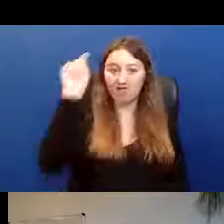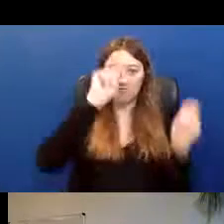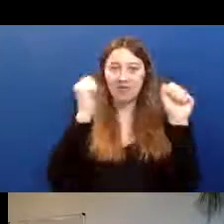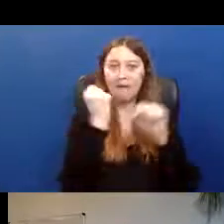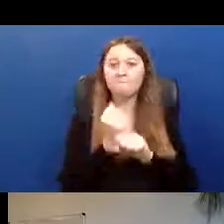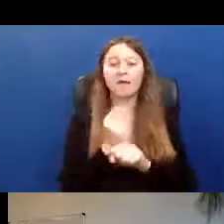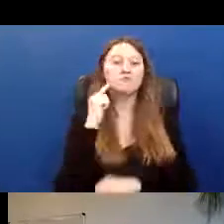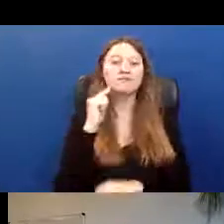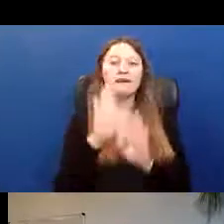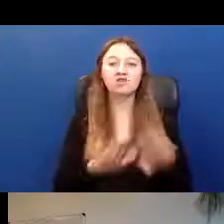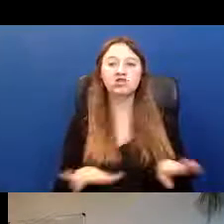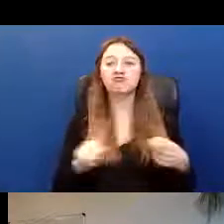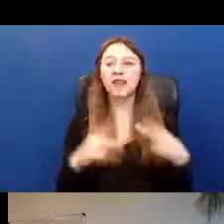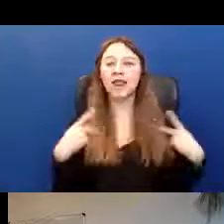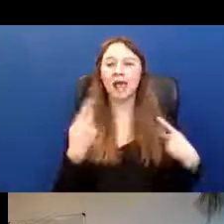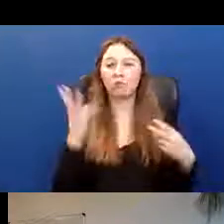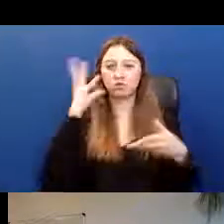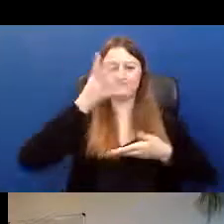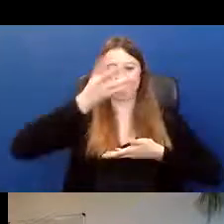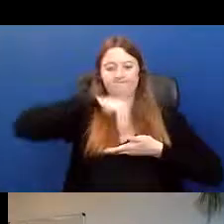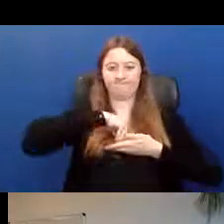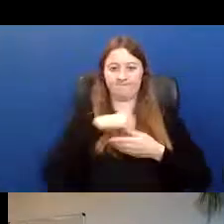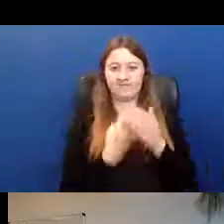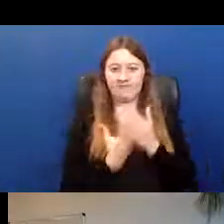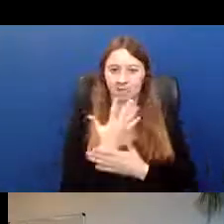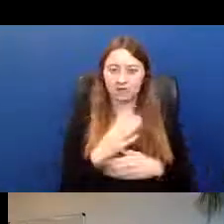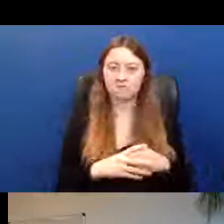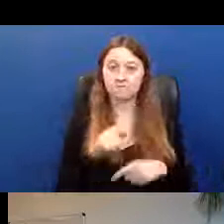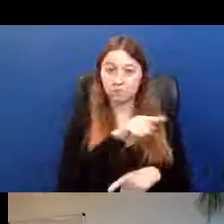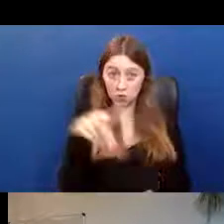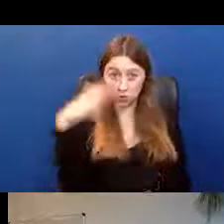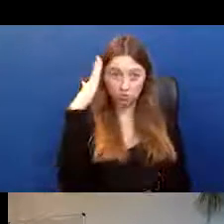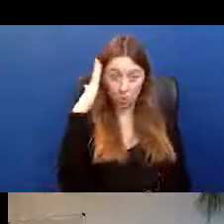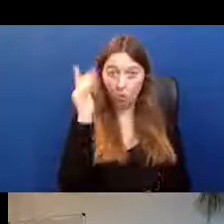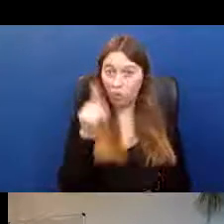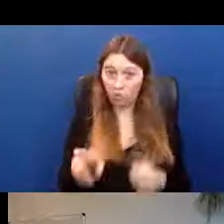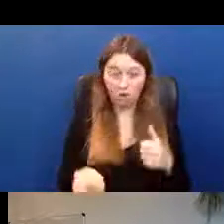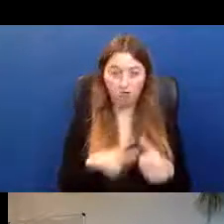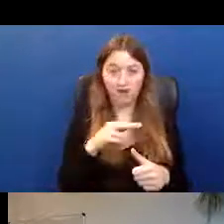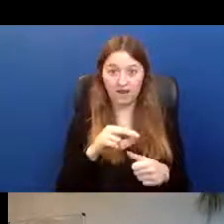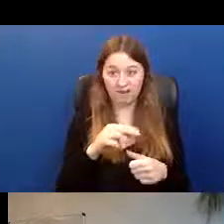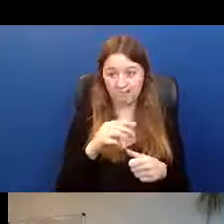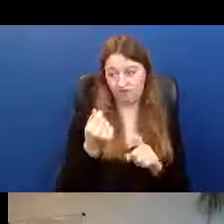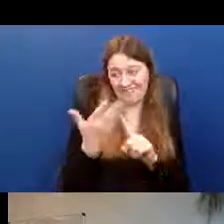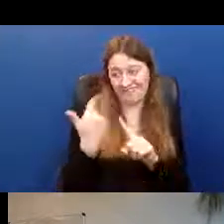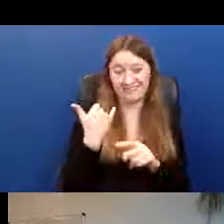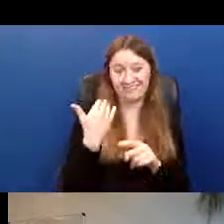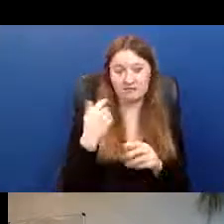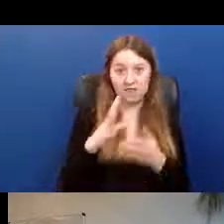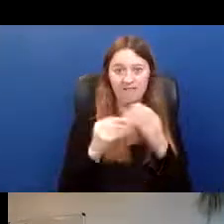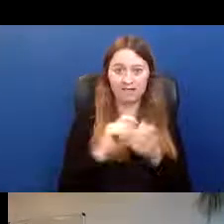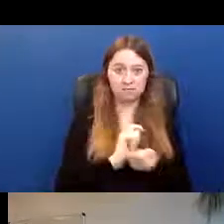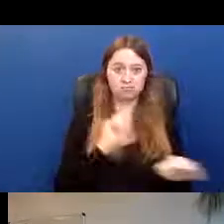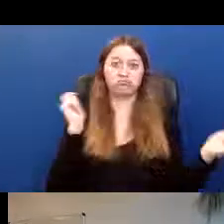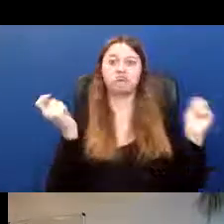language development. Well, as you all know, things have changed very dramatically in recent years. And nowadays,